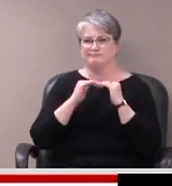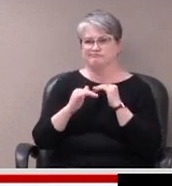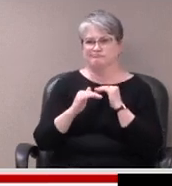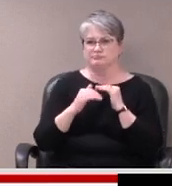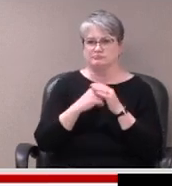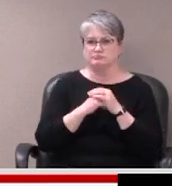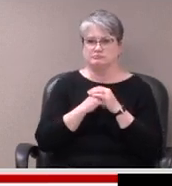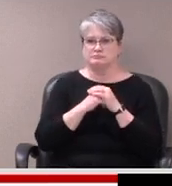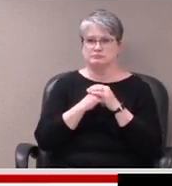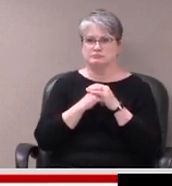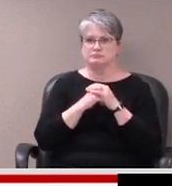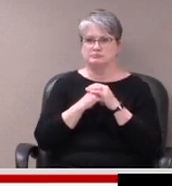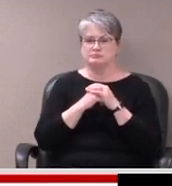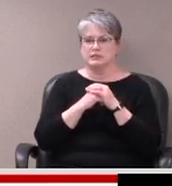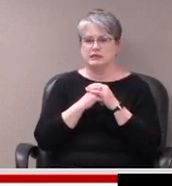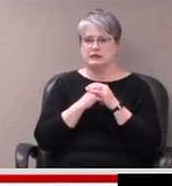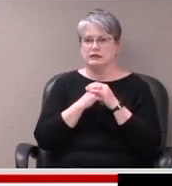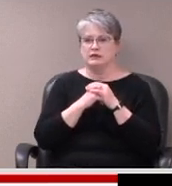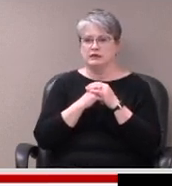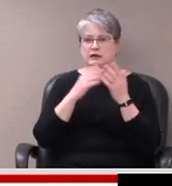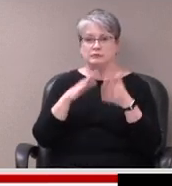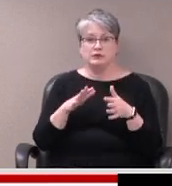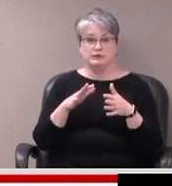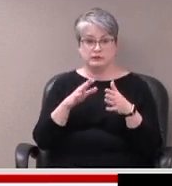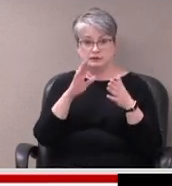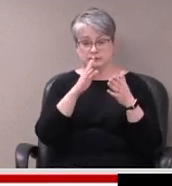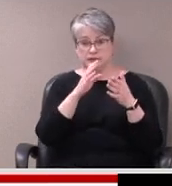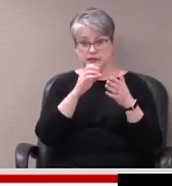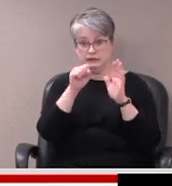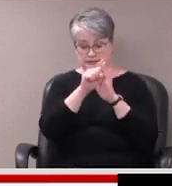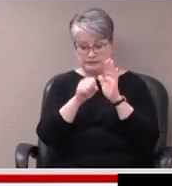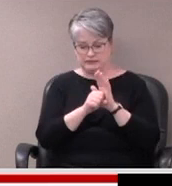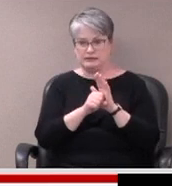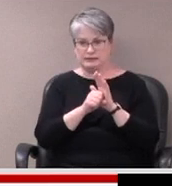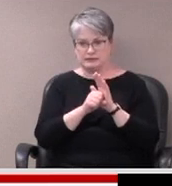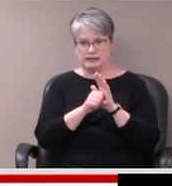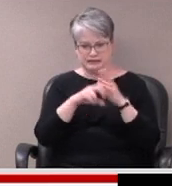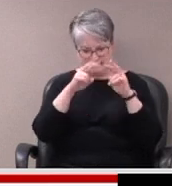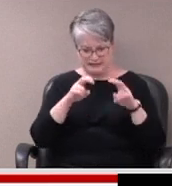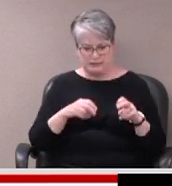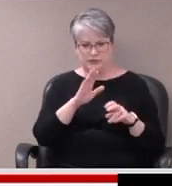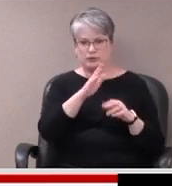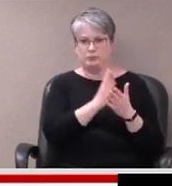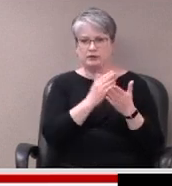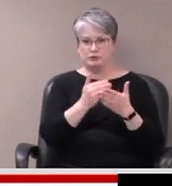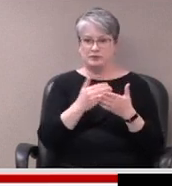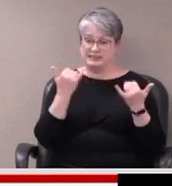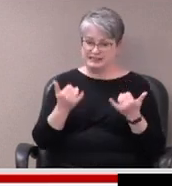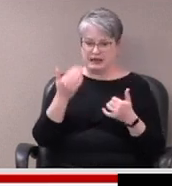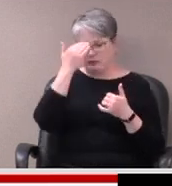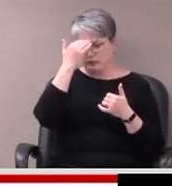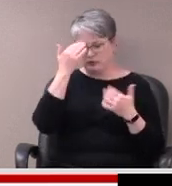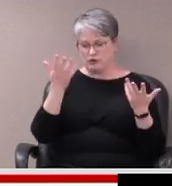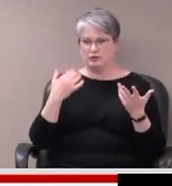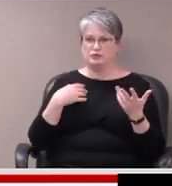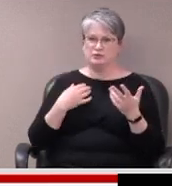into their budget, but at this point in time, this is all we know. So we've got to deal with